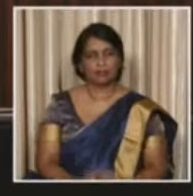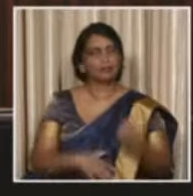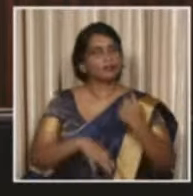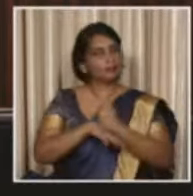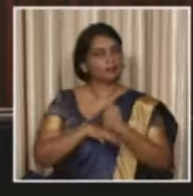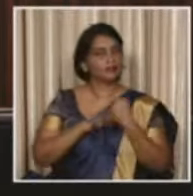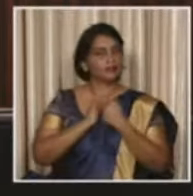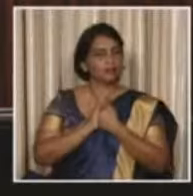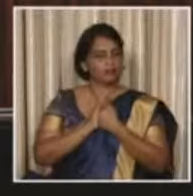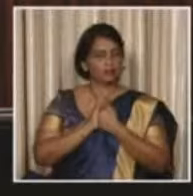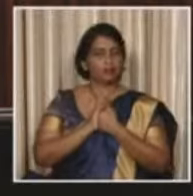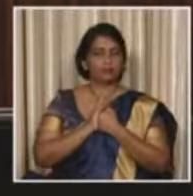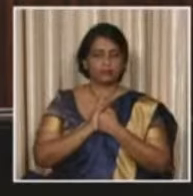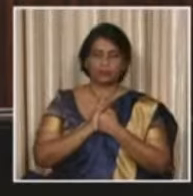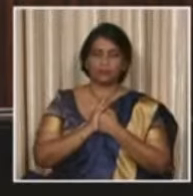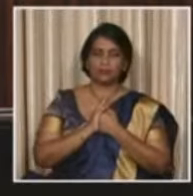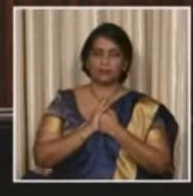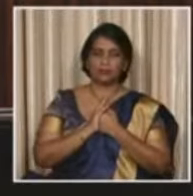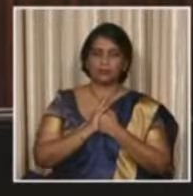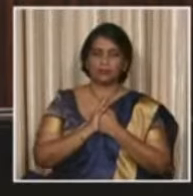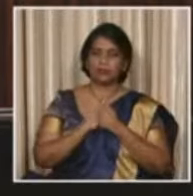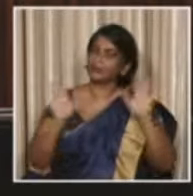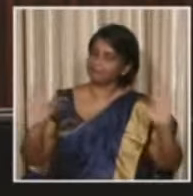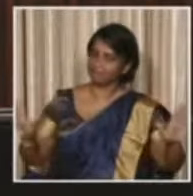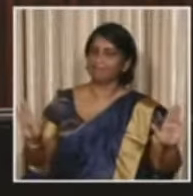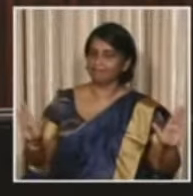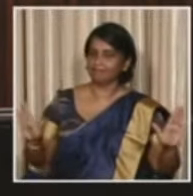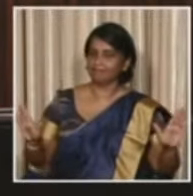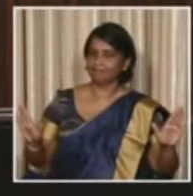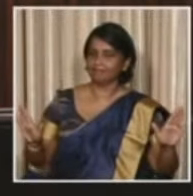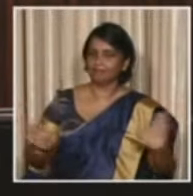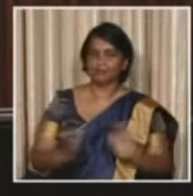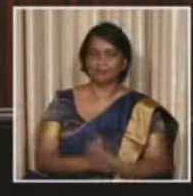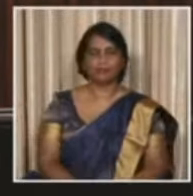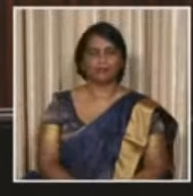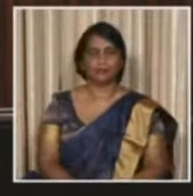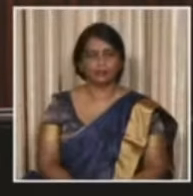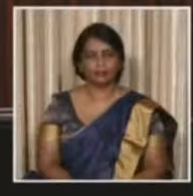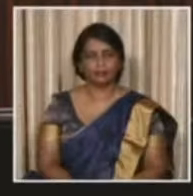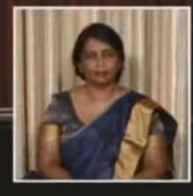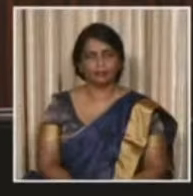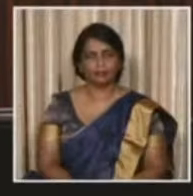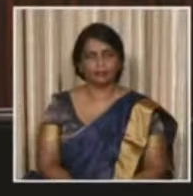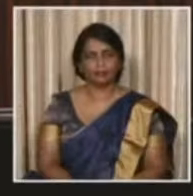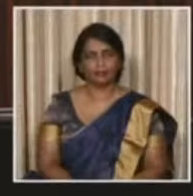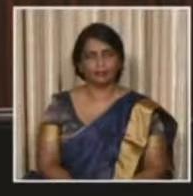Moolasana Rude Garu Mantutubani. Kanakal Namathana Deng. Yes.